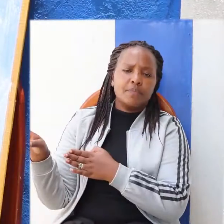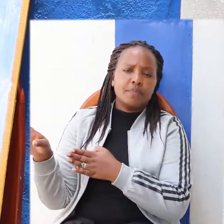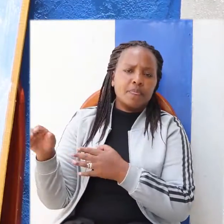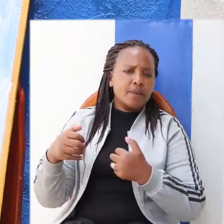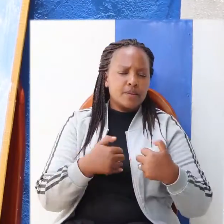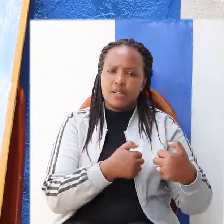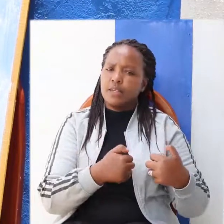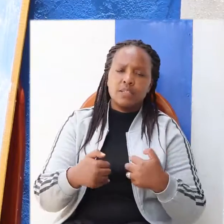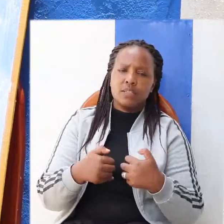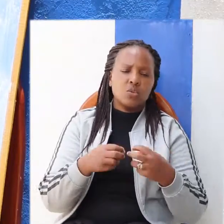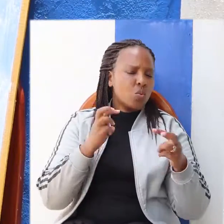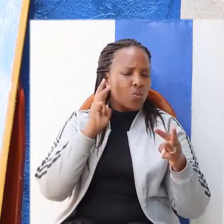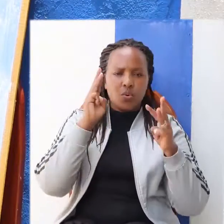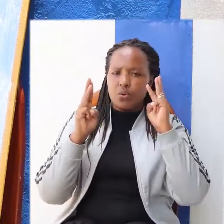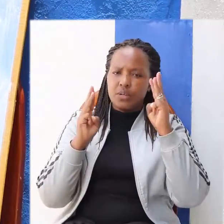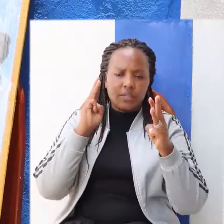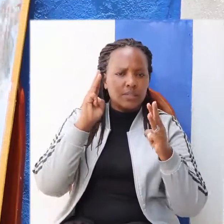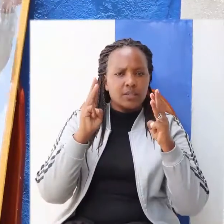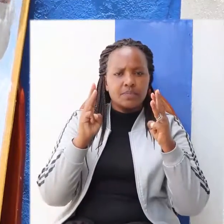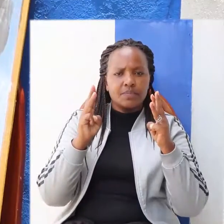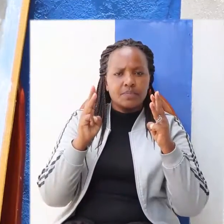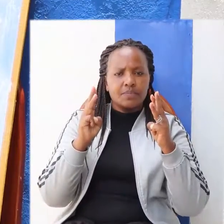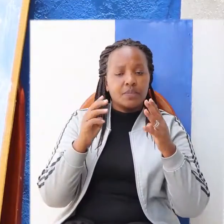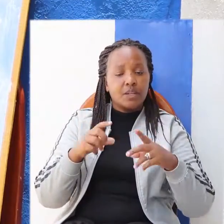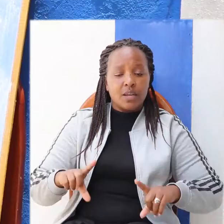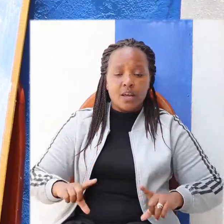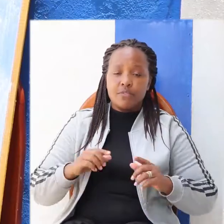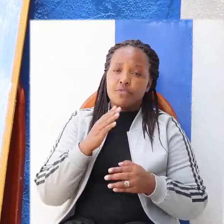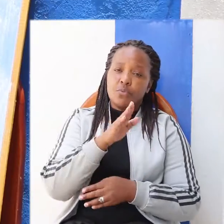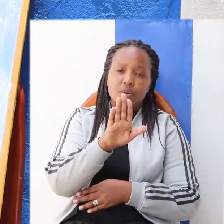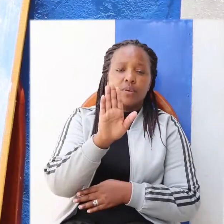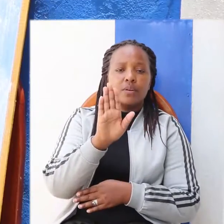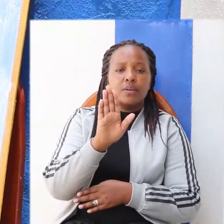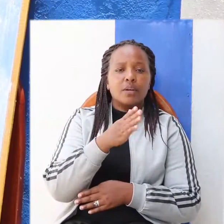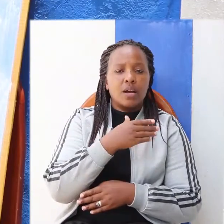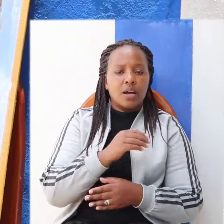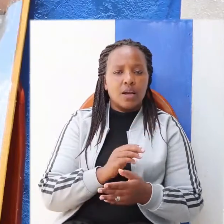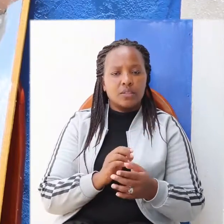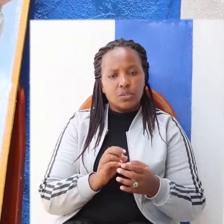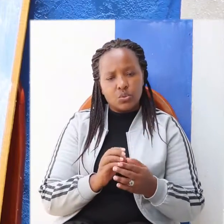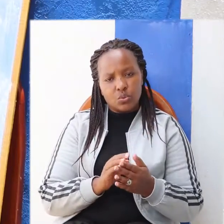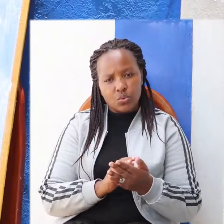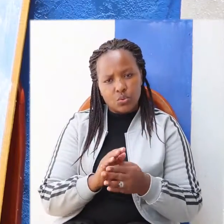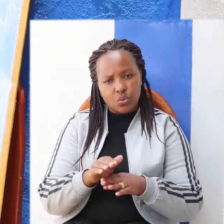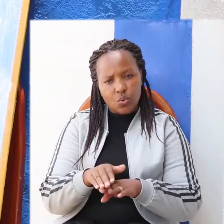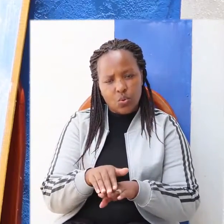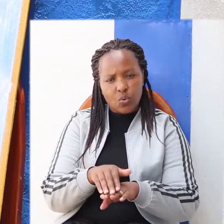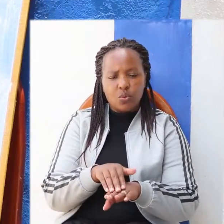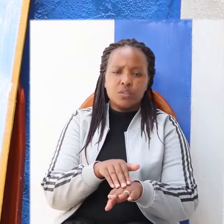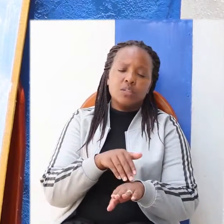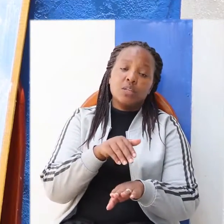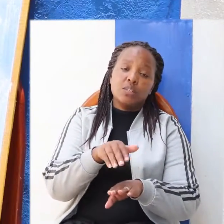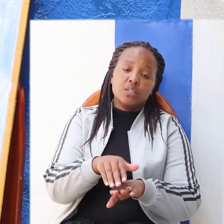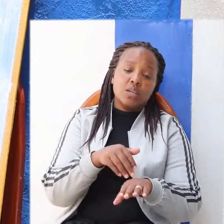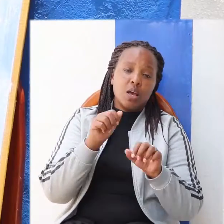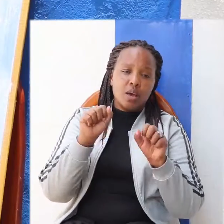the challenges, the worries in your life, and slowly by slowly,